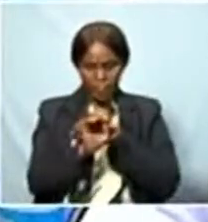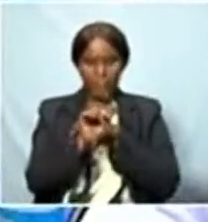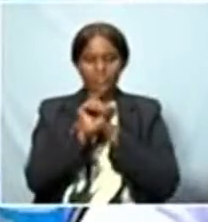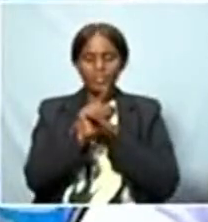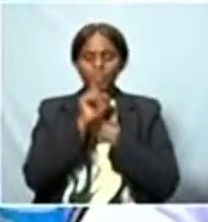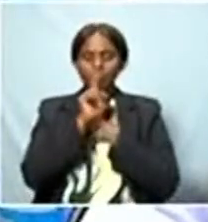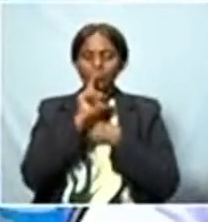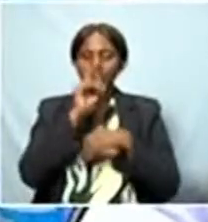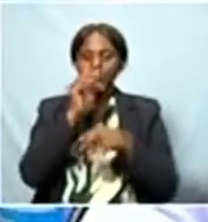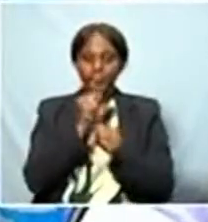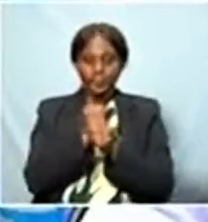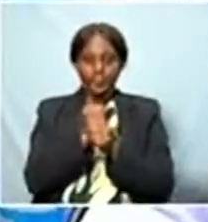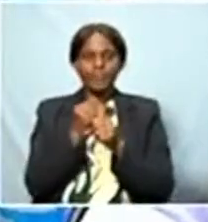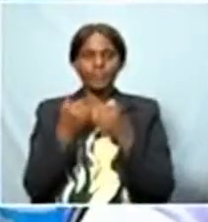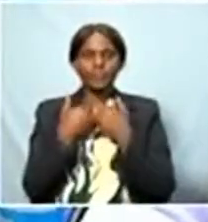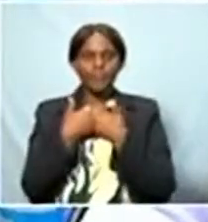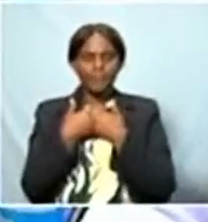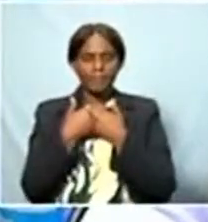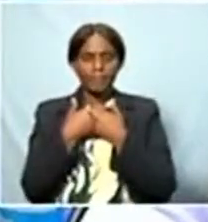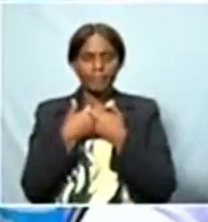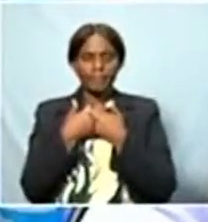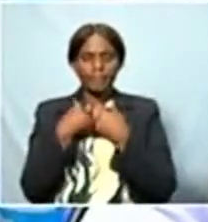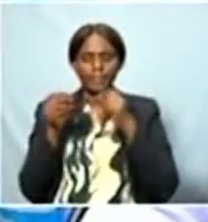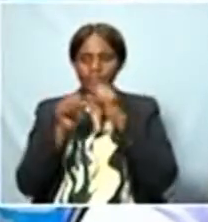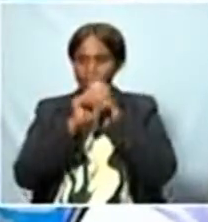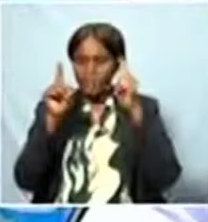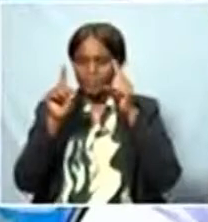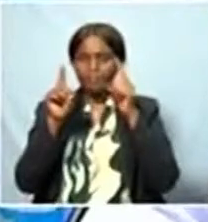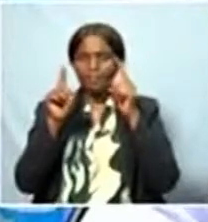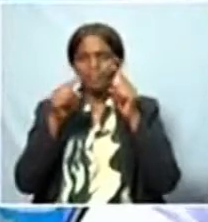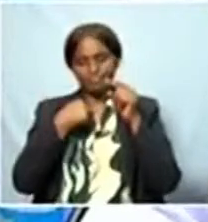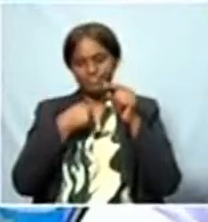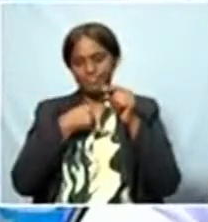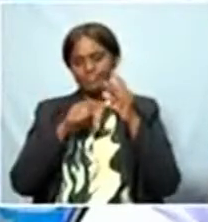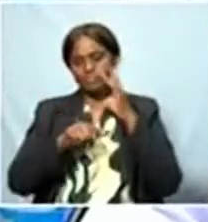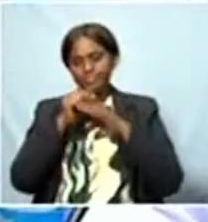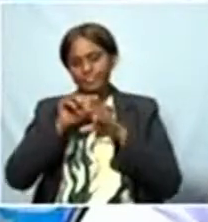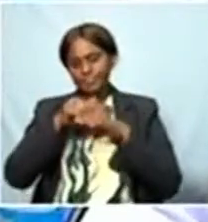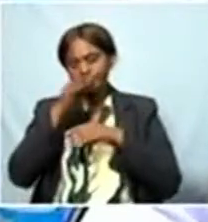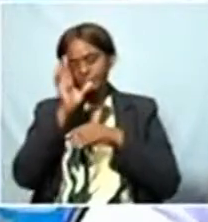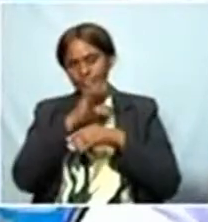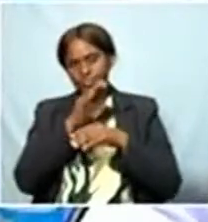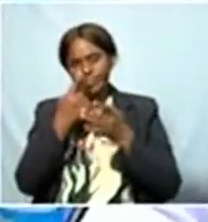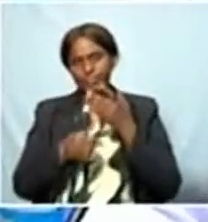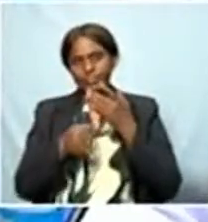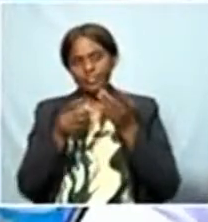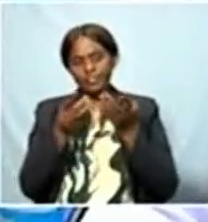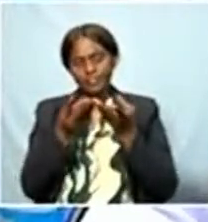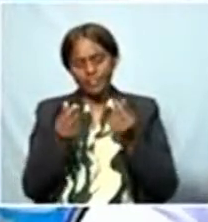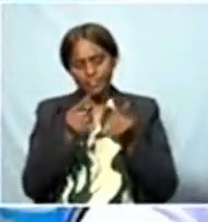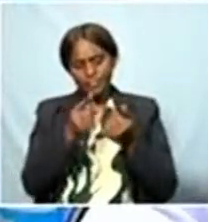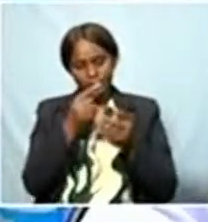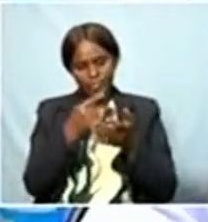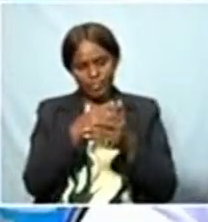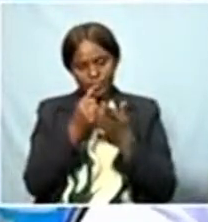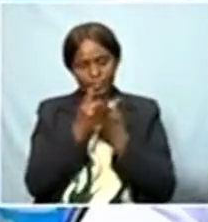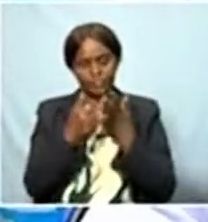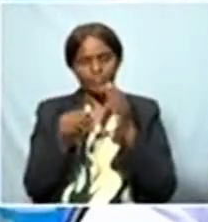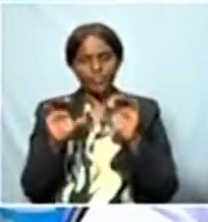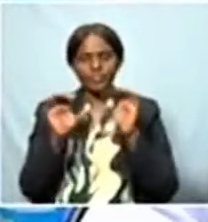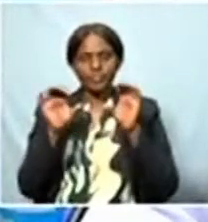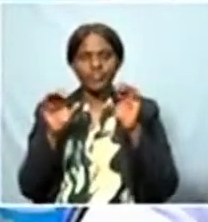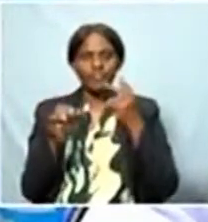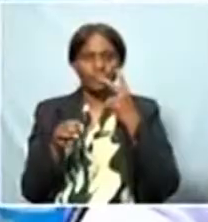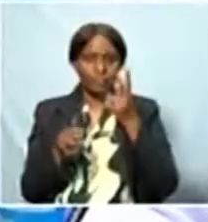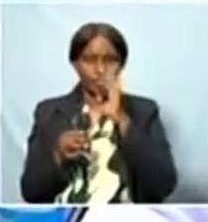actually received, and you will be surprised as much as I am to find that less of this was actually allocated. When